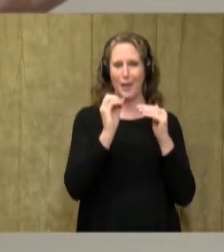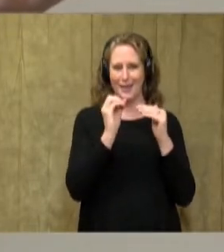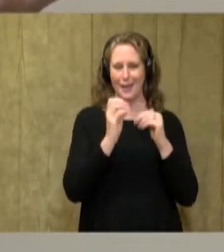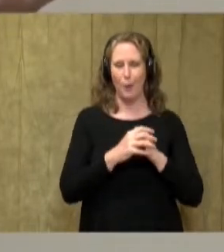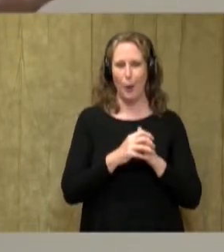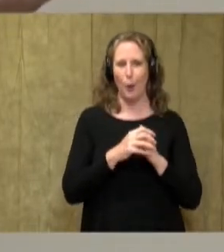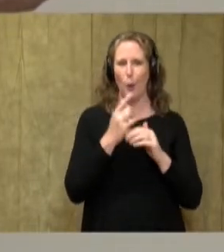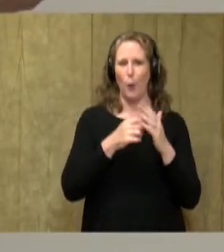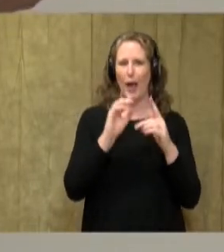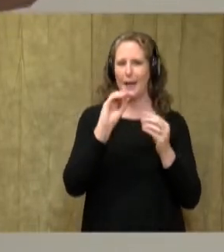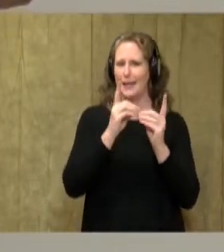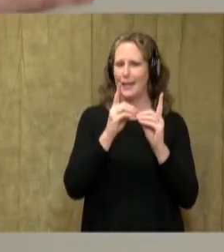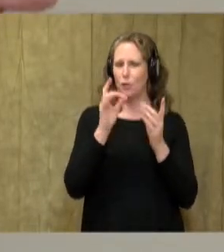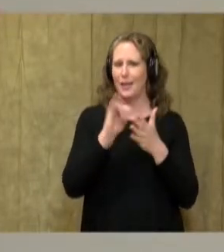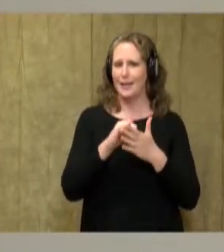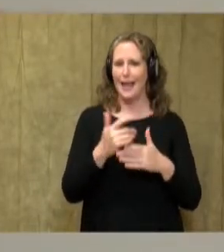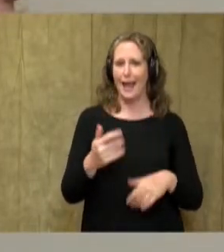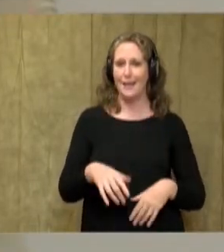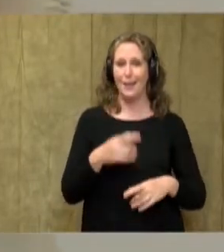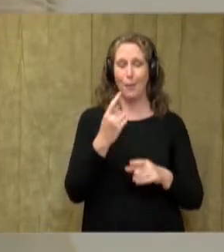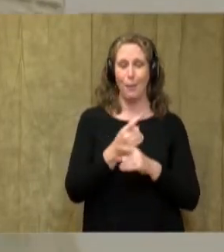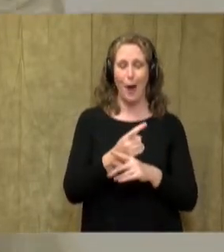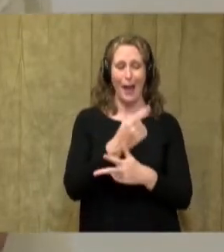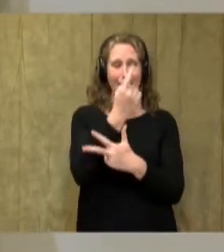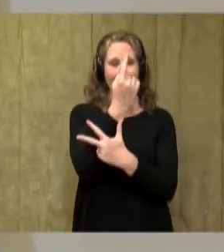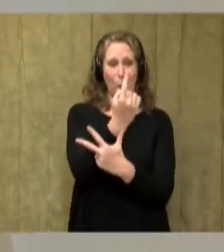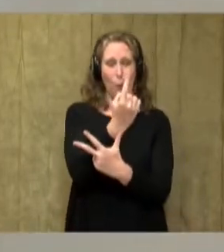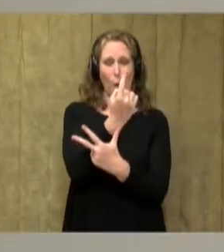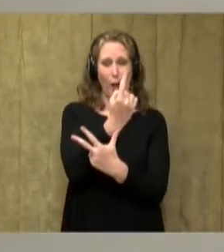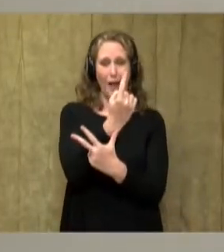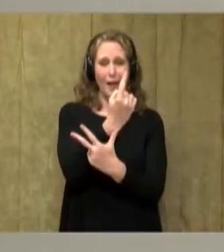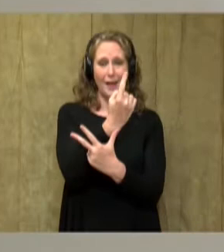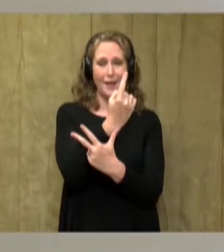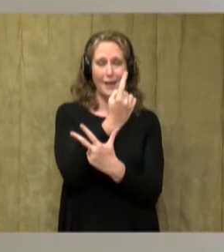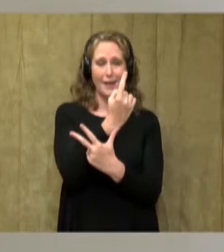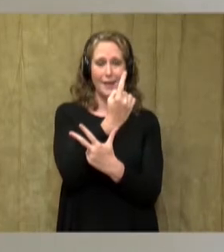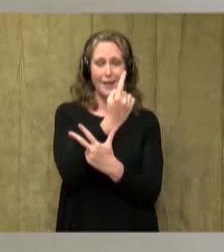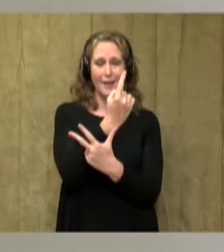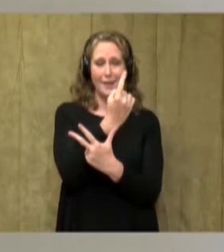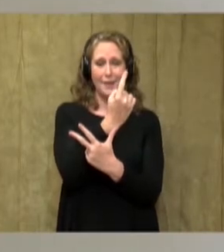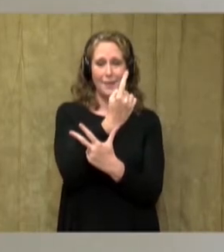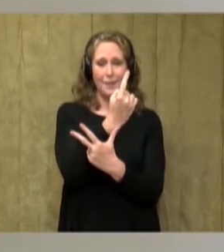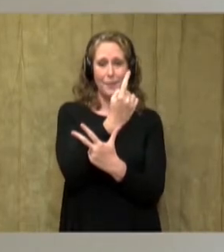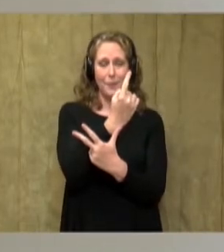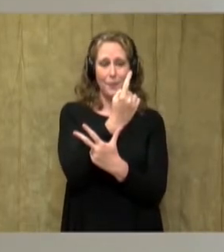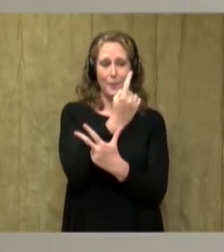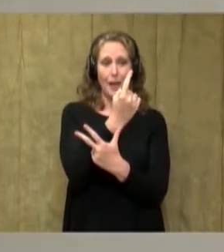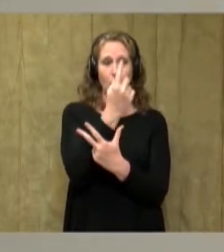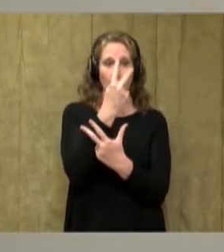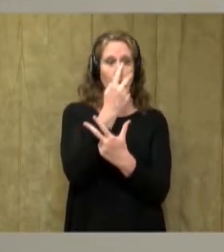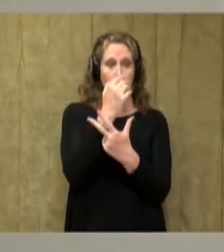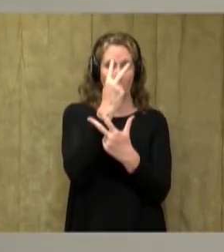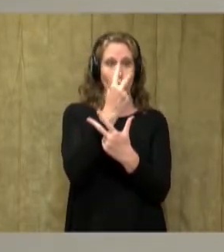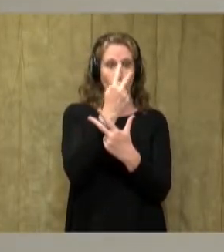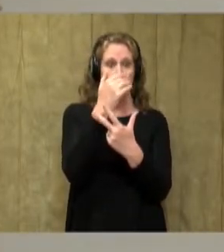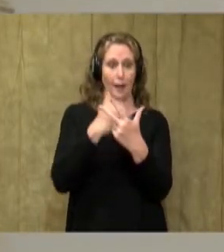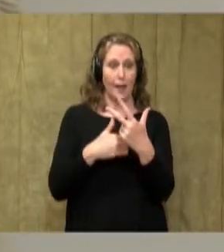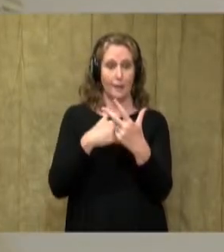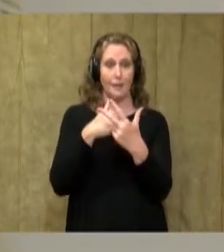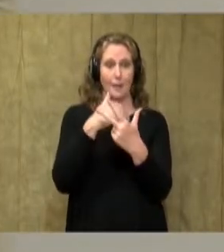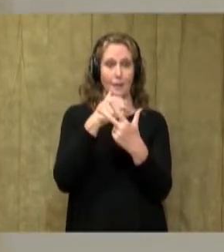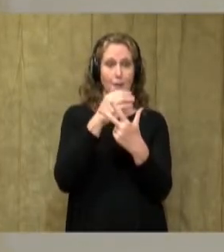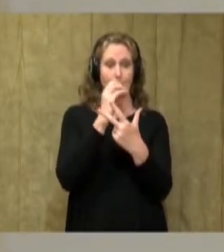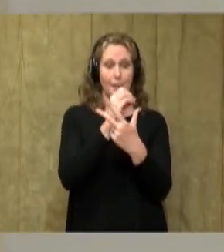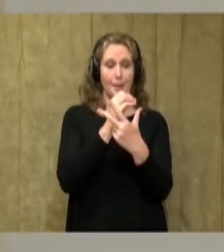be? That's right, it's 1. There's only one option. So it's less than 2, but greater